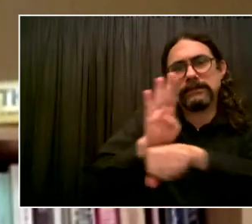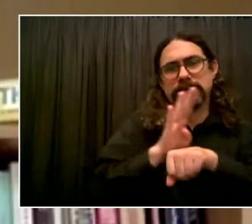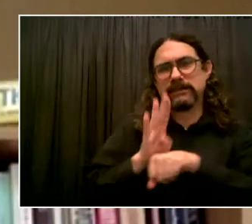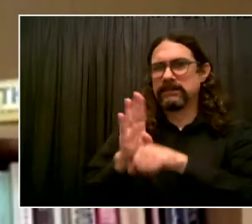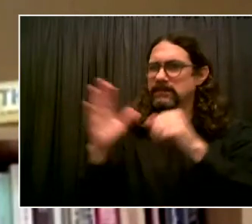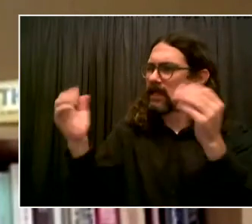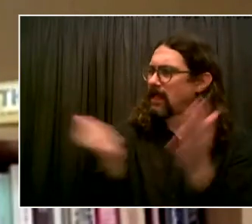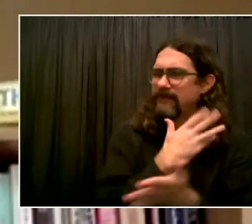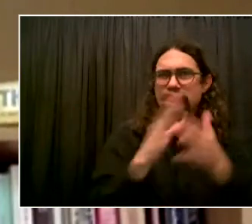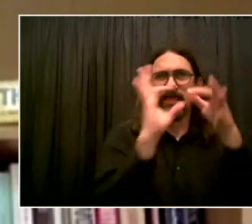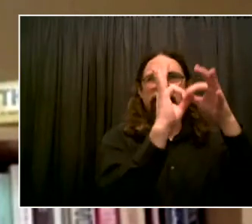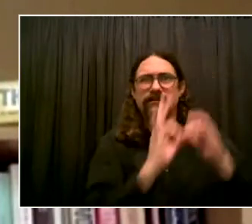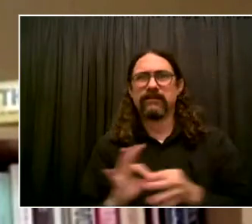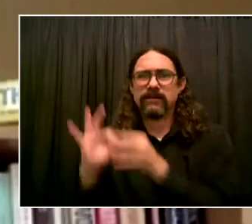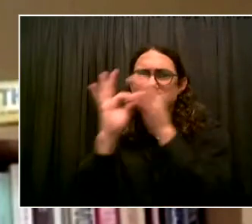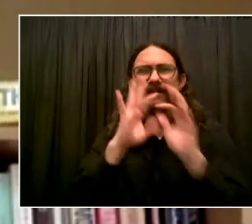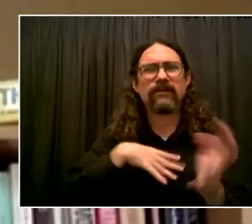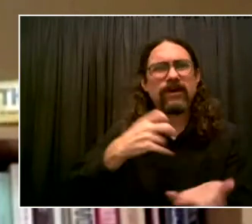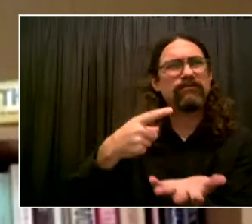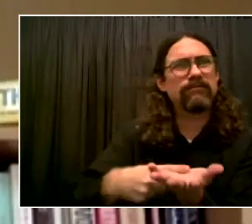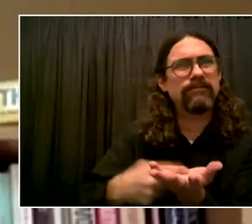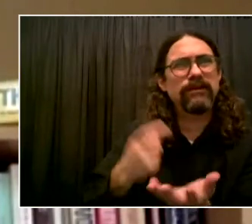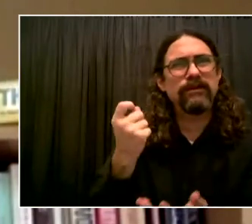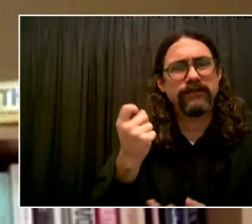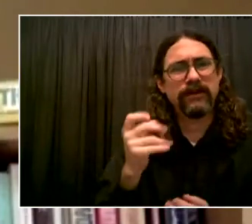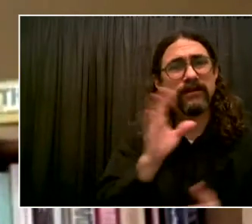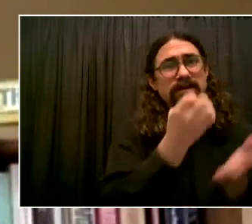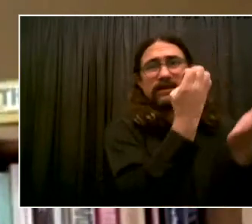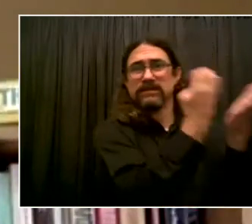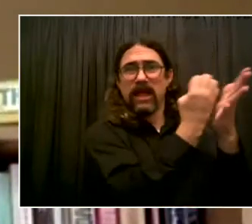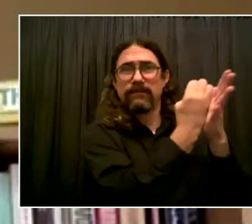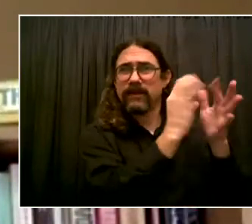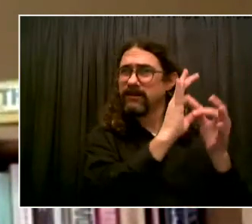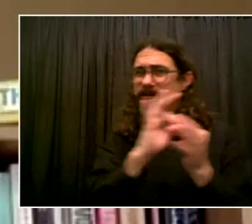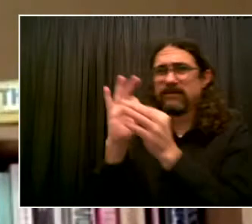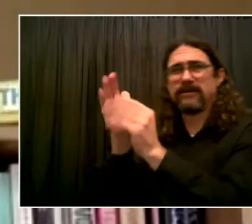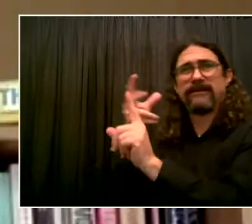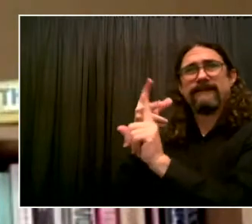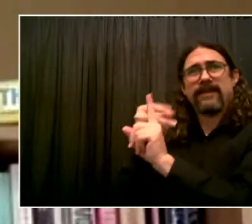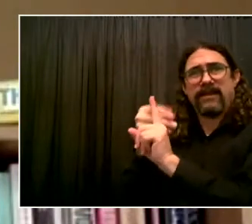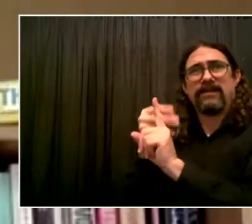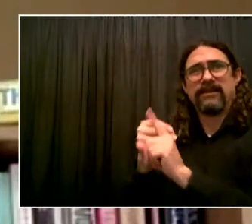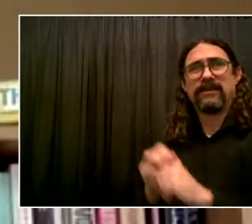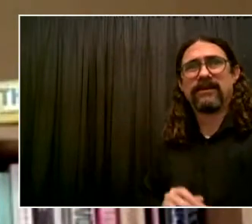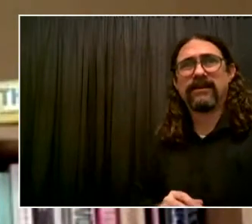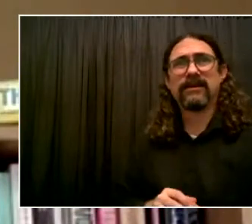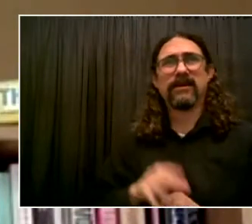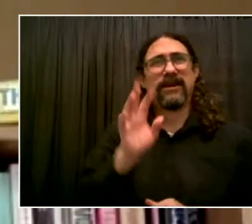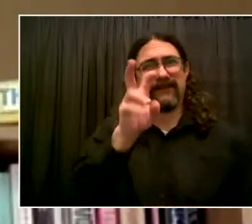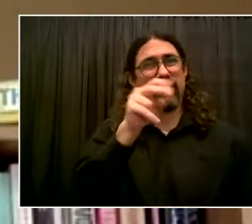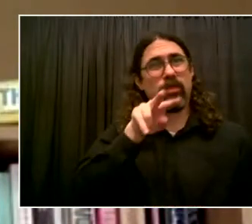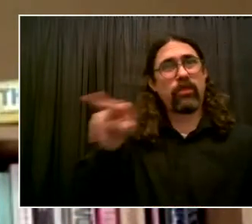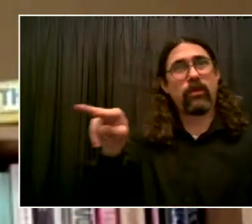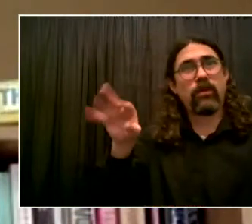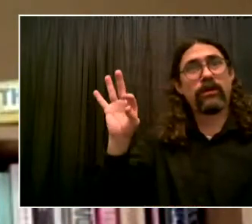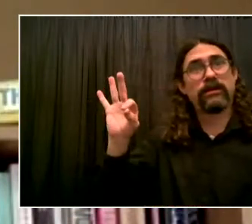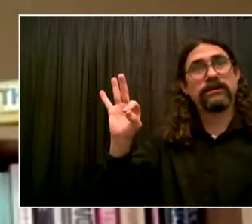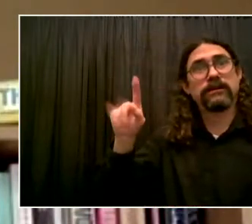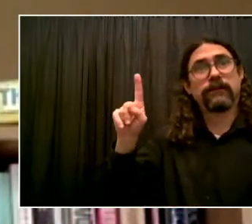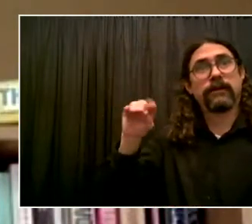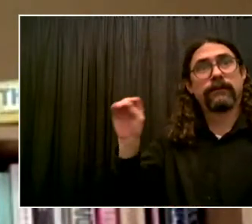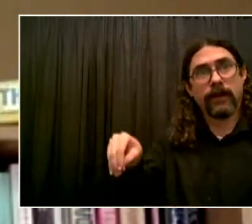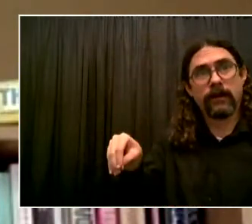between 91% and 92% in our public schools, that's classrooms where there won't